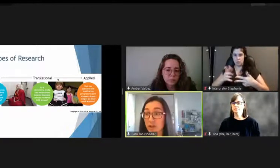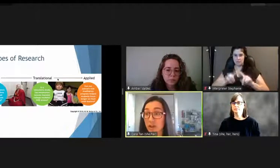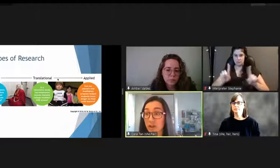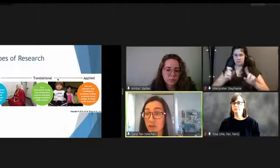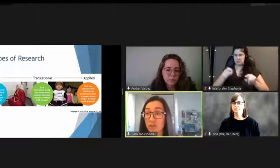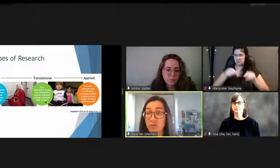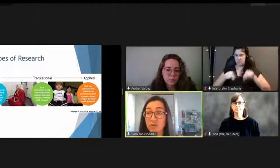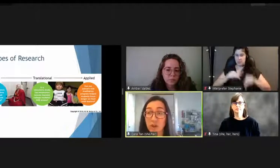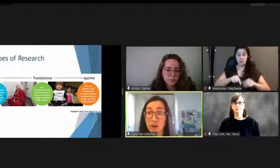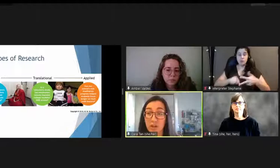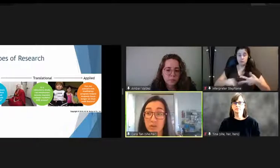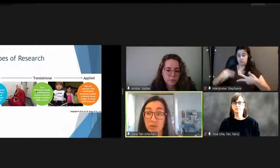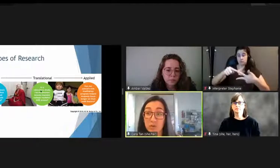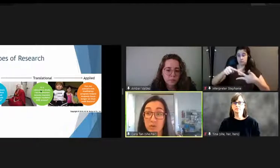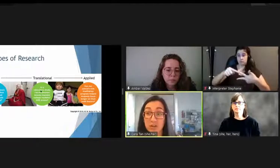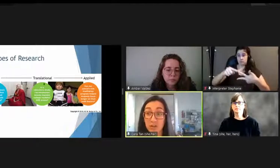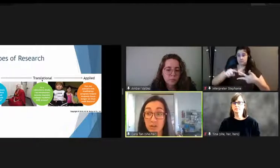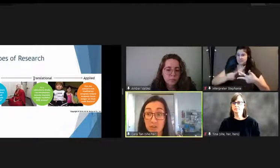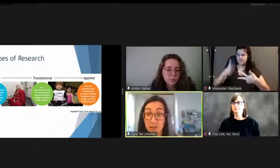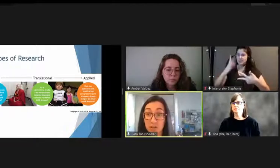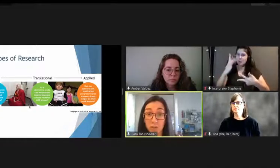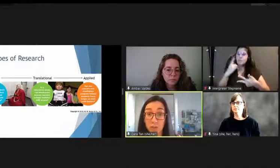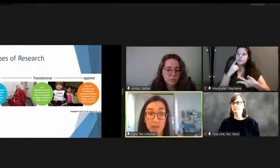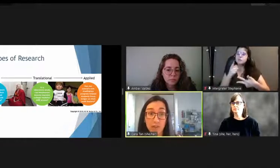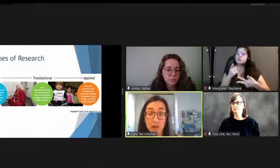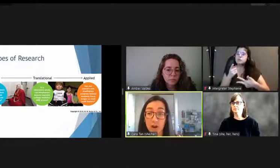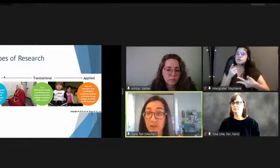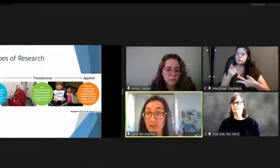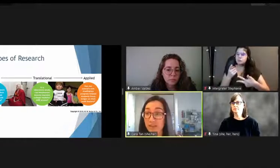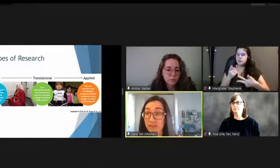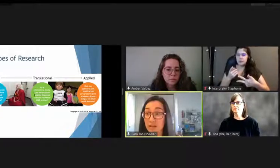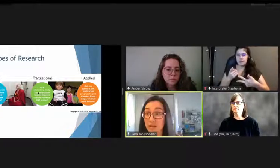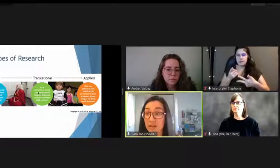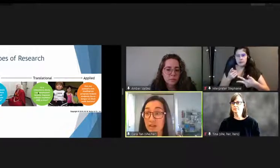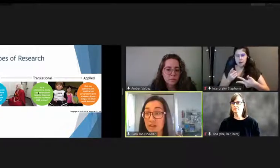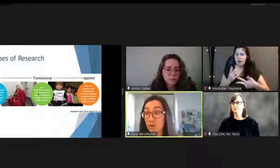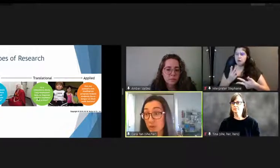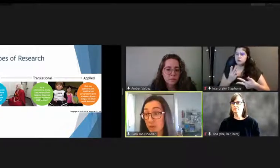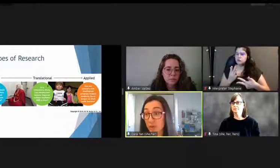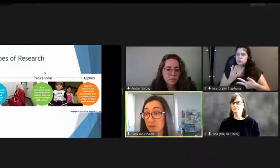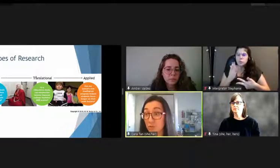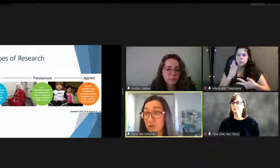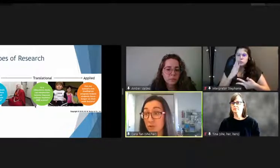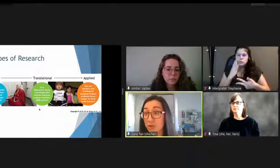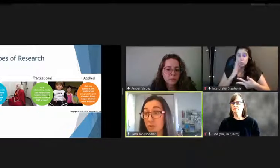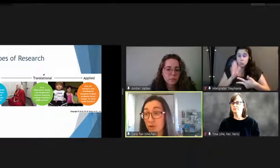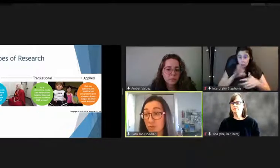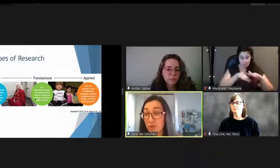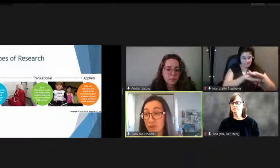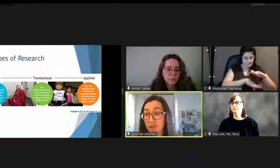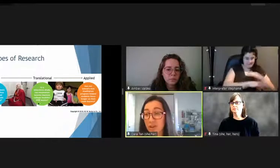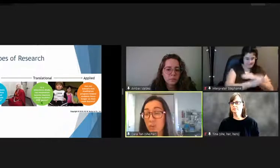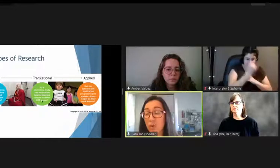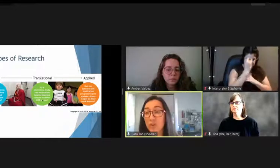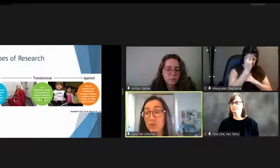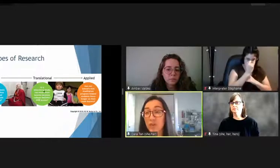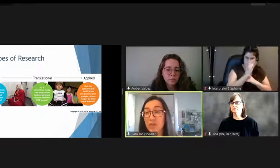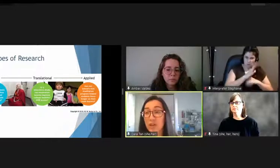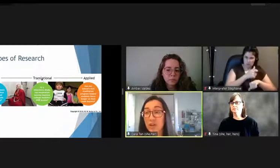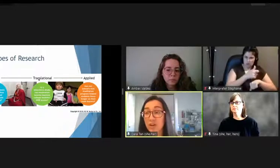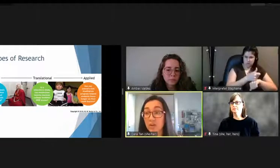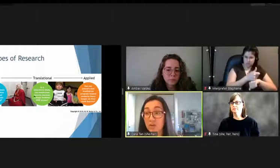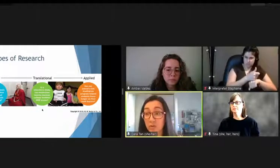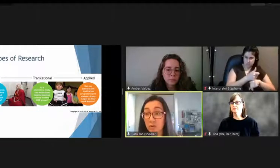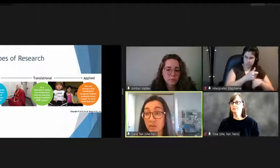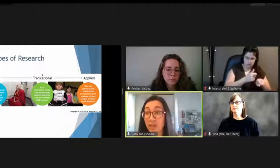different in that we're starting to be interested in whether our basic idea could be useful in the real world, but we're doing